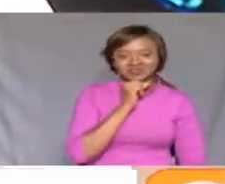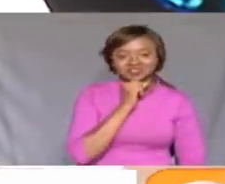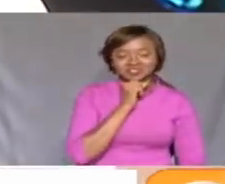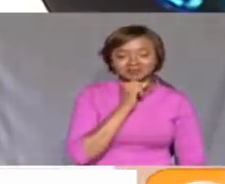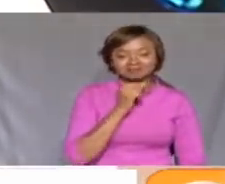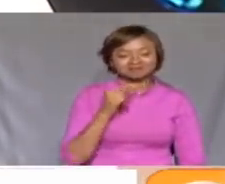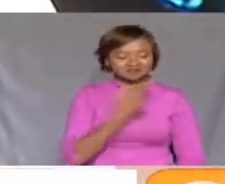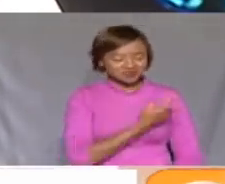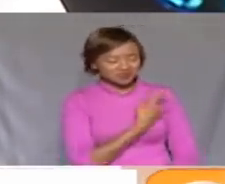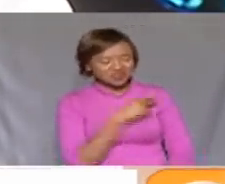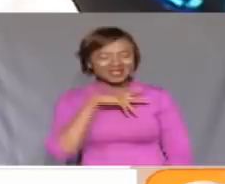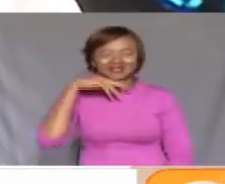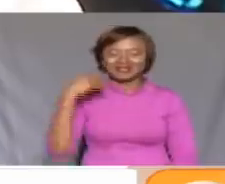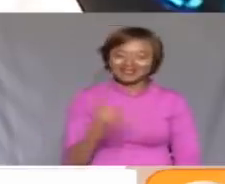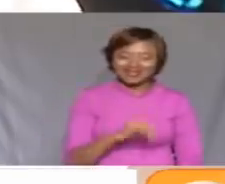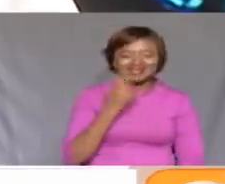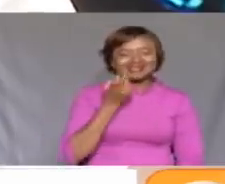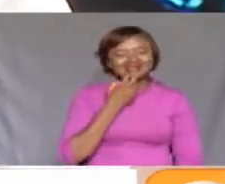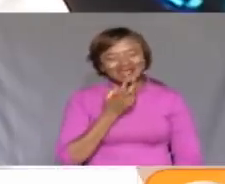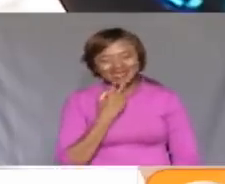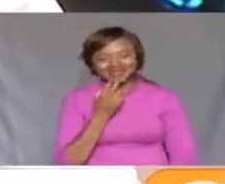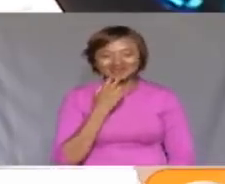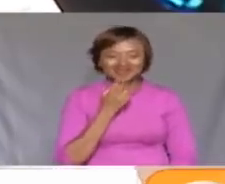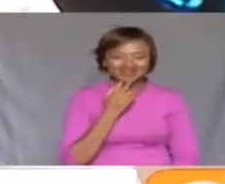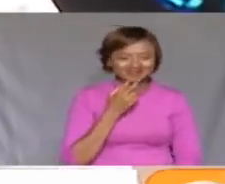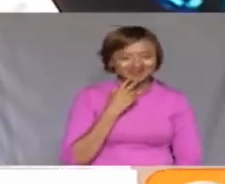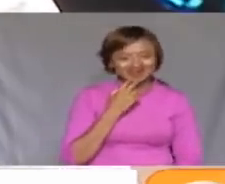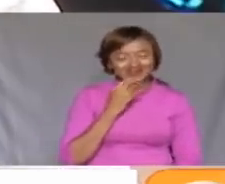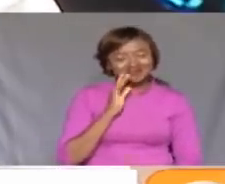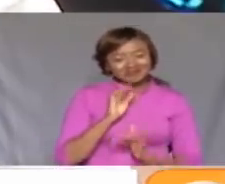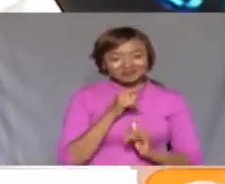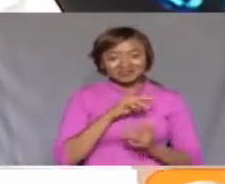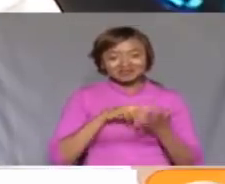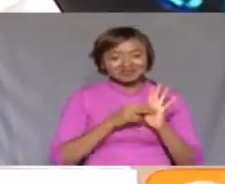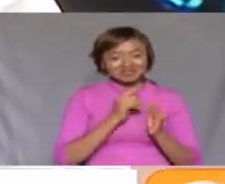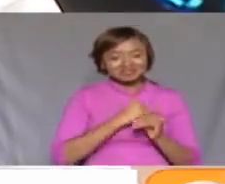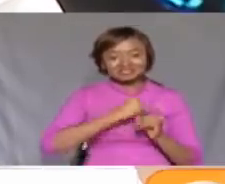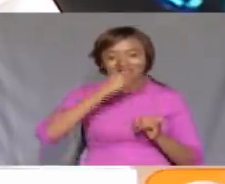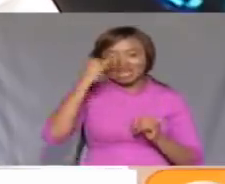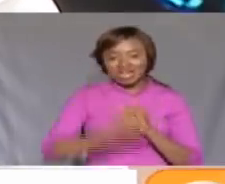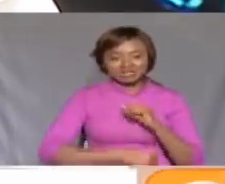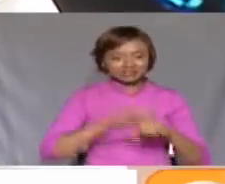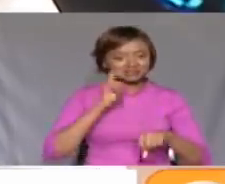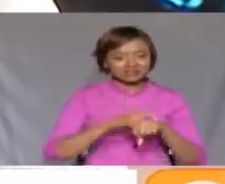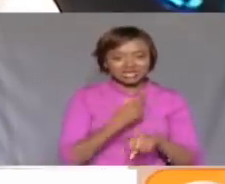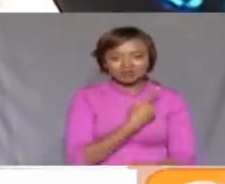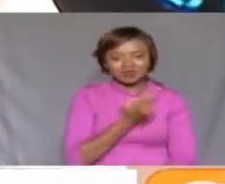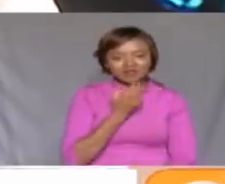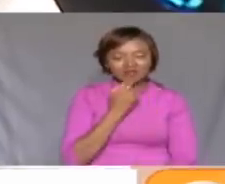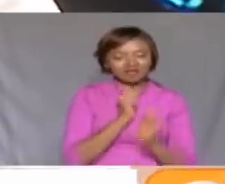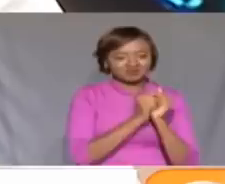We laughed with Johnson Barasa. It turned out for the last time.